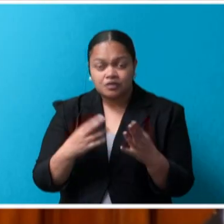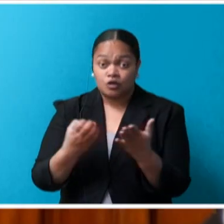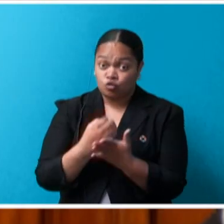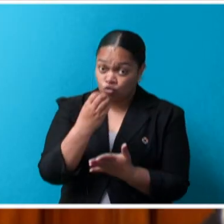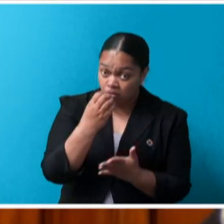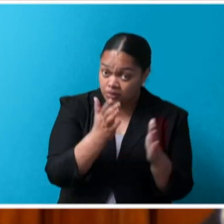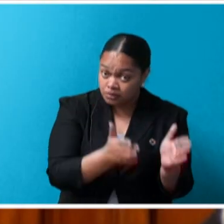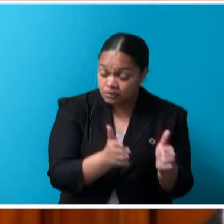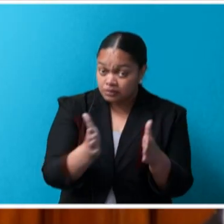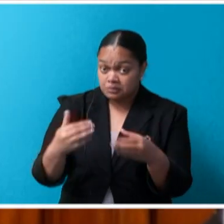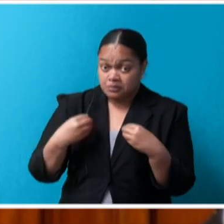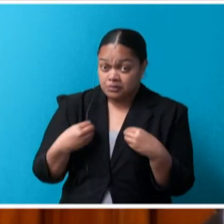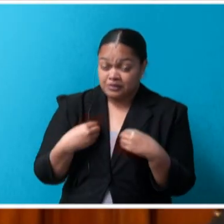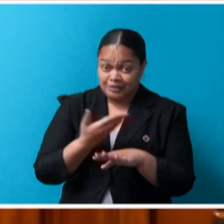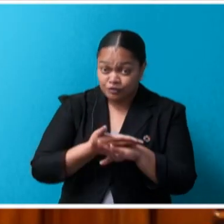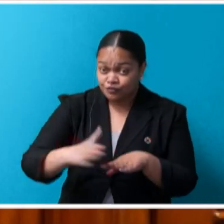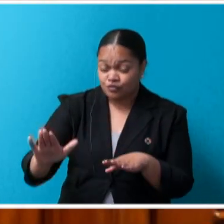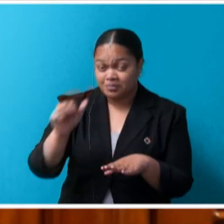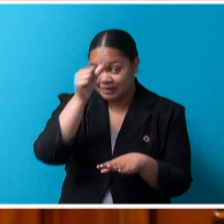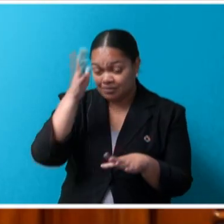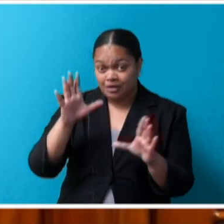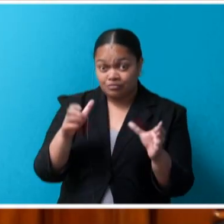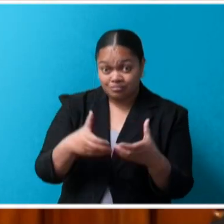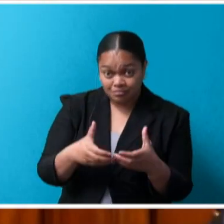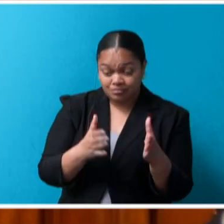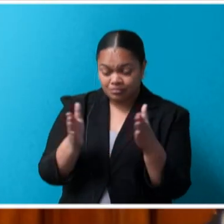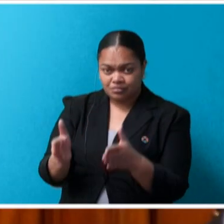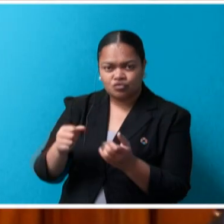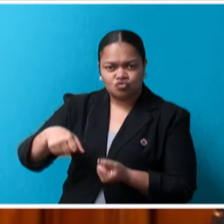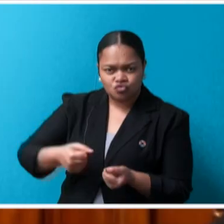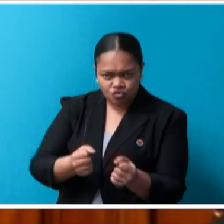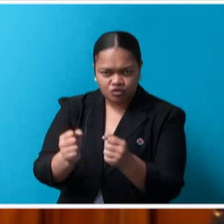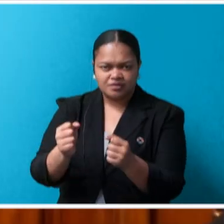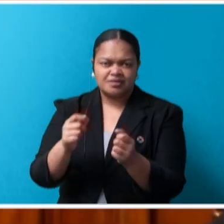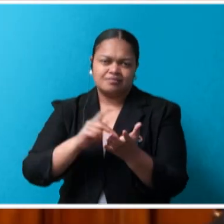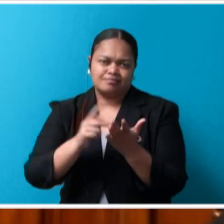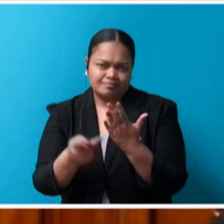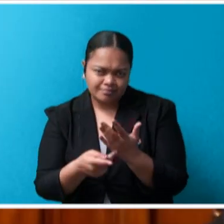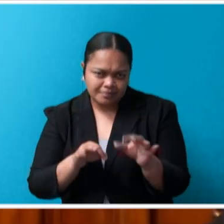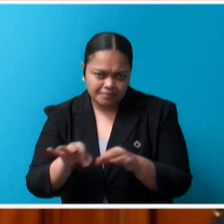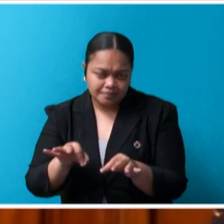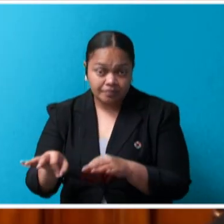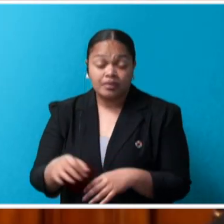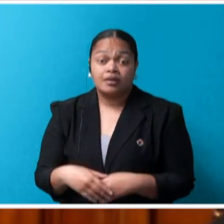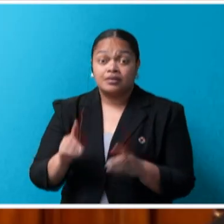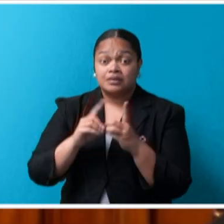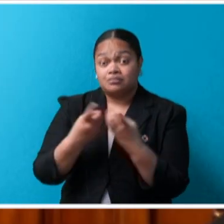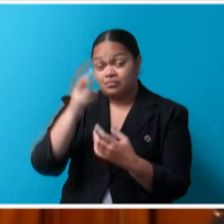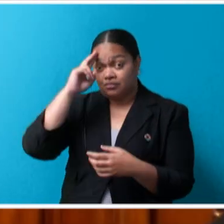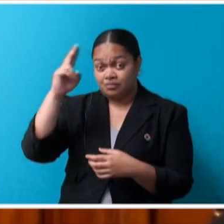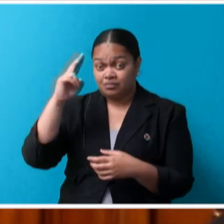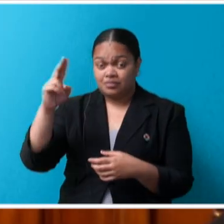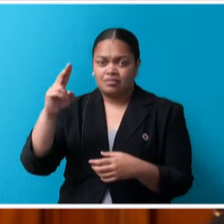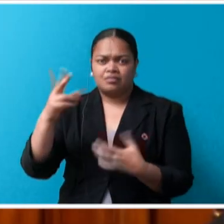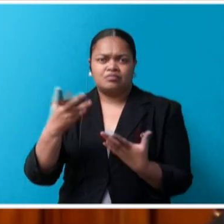Business Reform and Investment Unit, we lead strategic reform initiatives. Our Department for National Trade